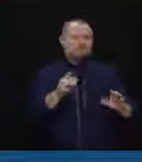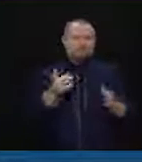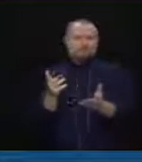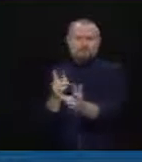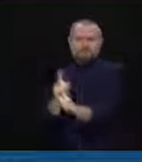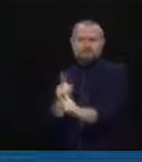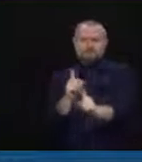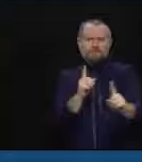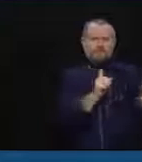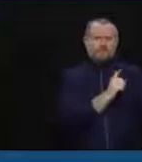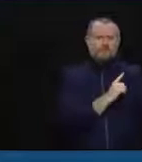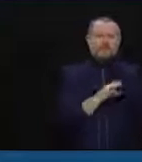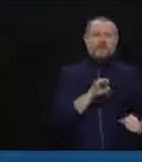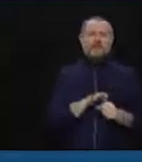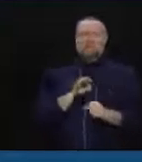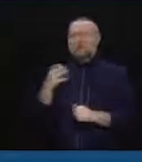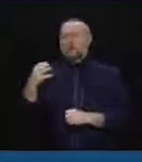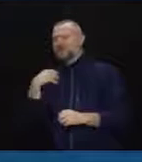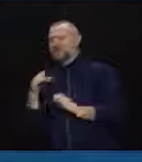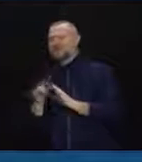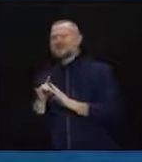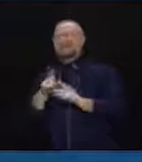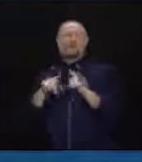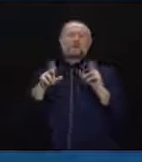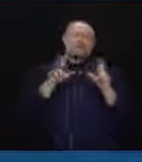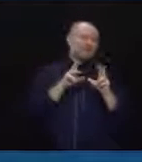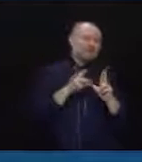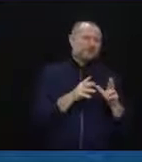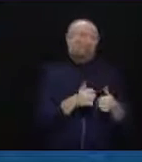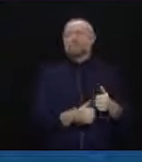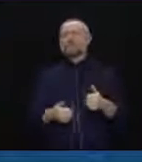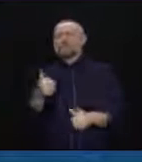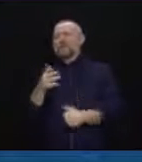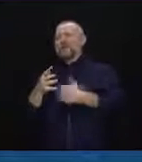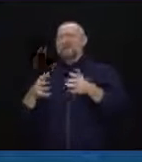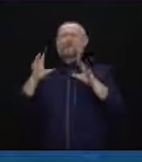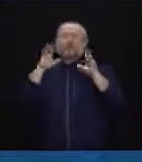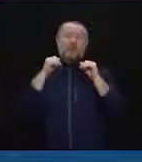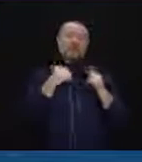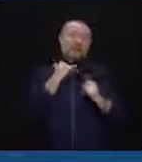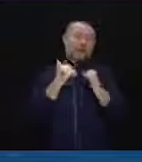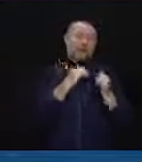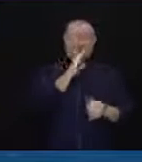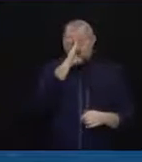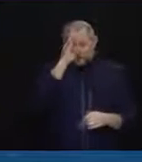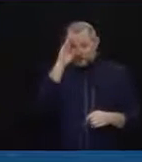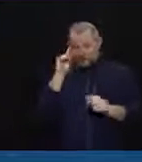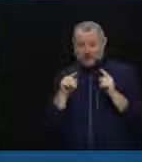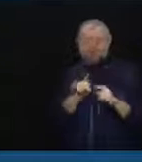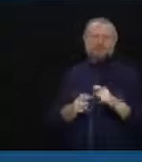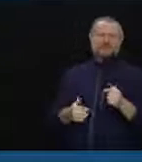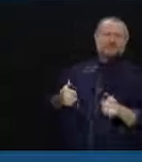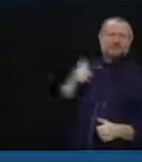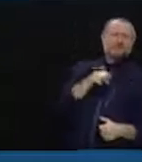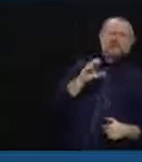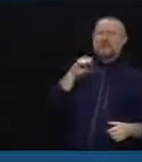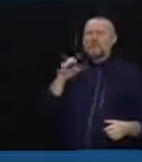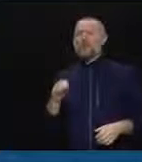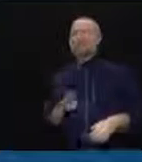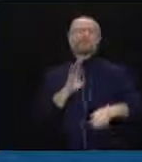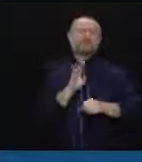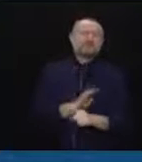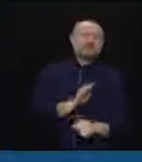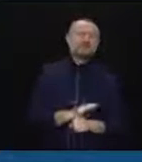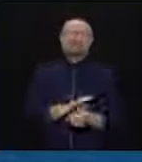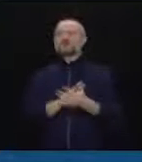I called every major healthcare leader in the hospital CEOs. business leaders, talked to many businesses over the last few